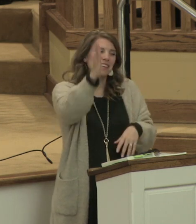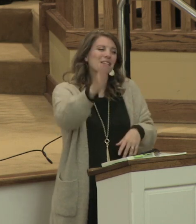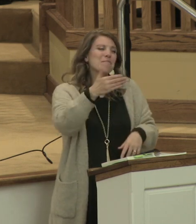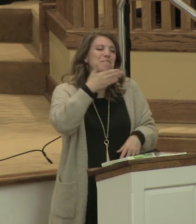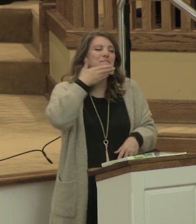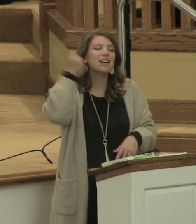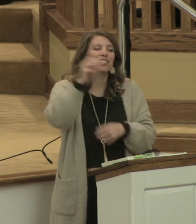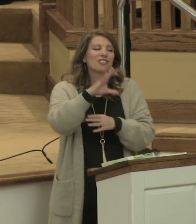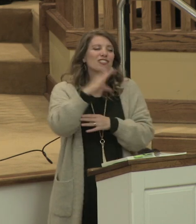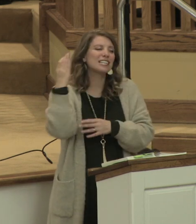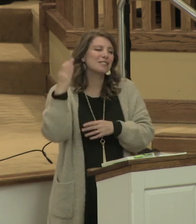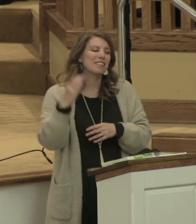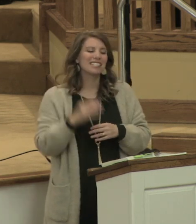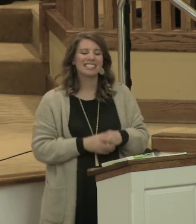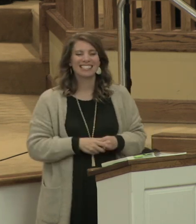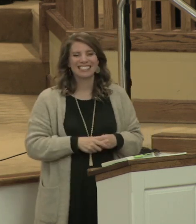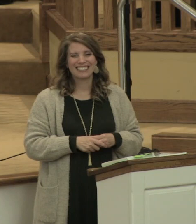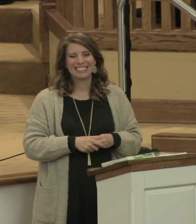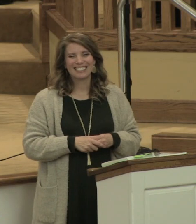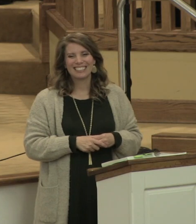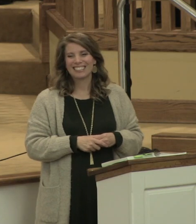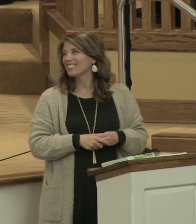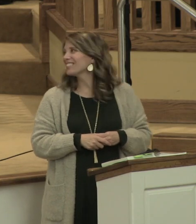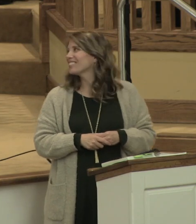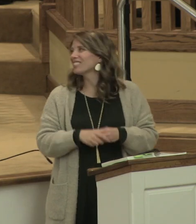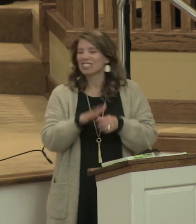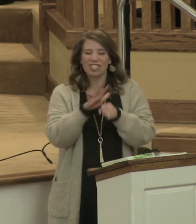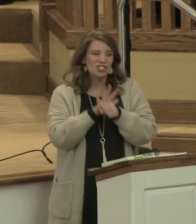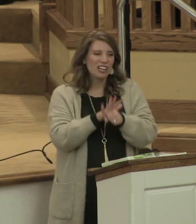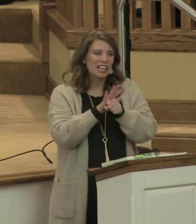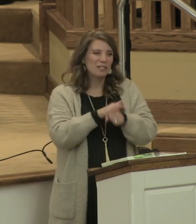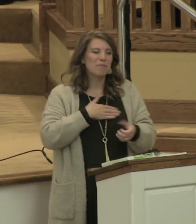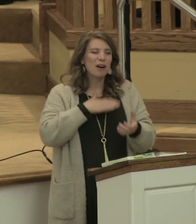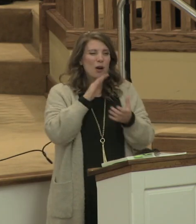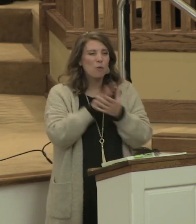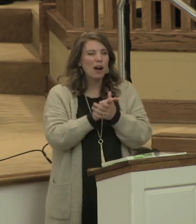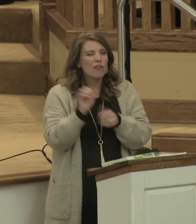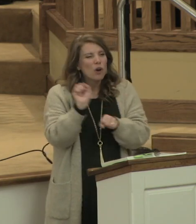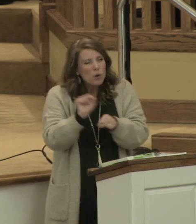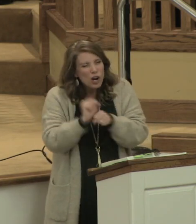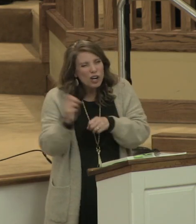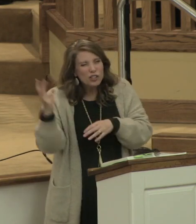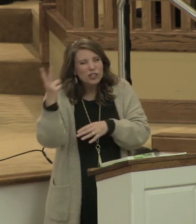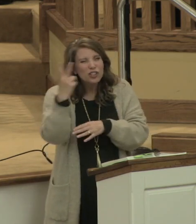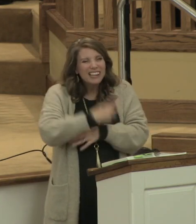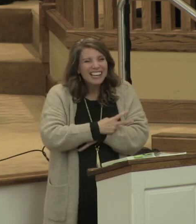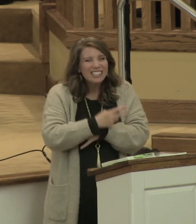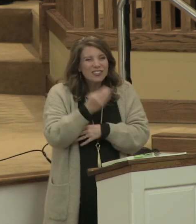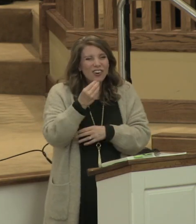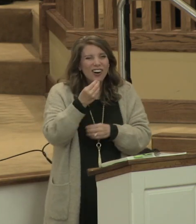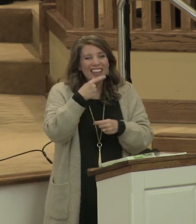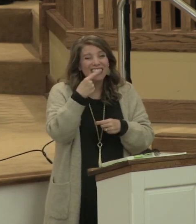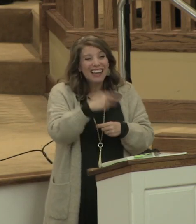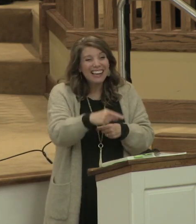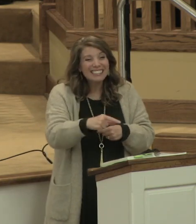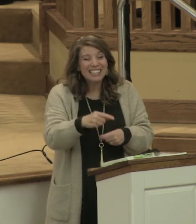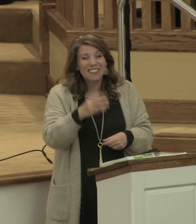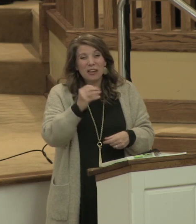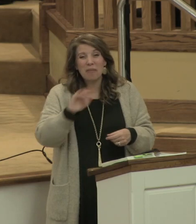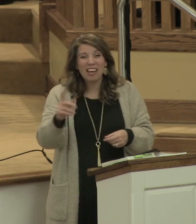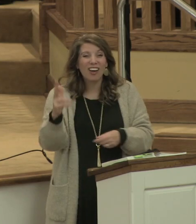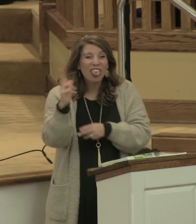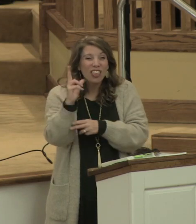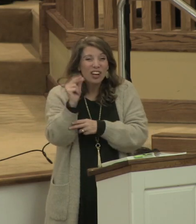Amen. That's good. That's good. There's a lot of stress. My wife's like, man, she worked 2 days for the Thanksgiving meal, and in 30 minutes it was